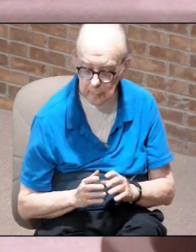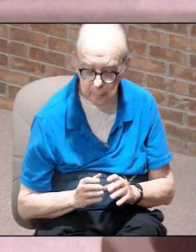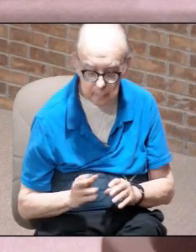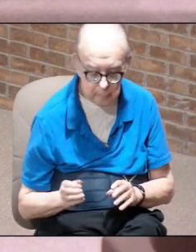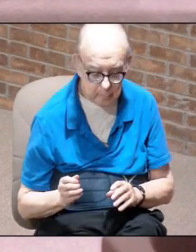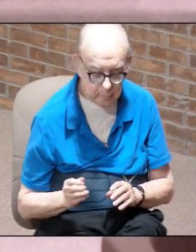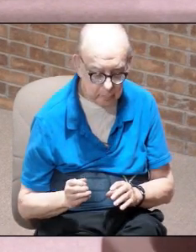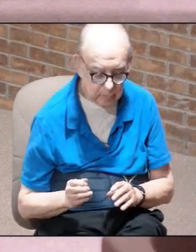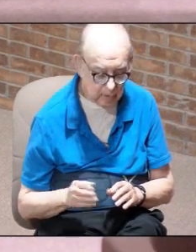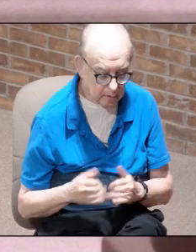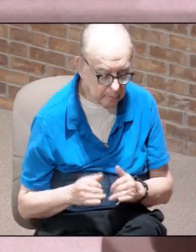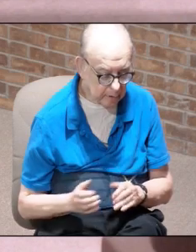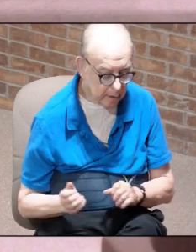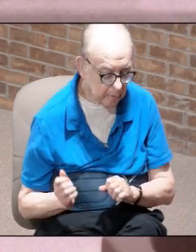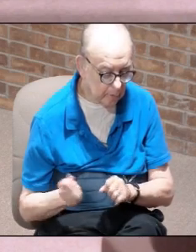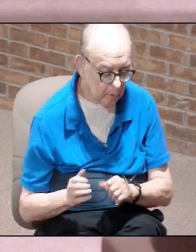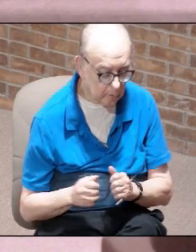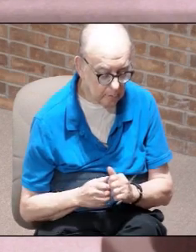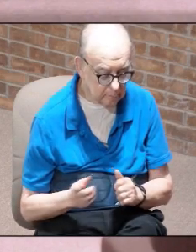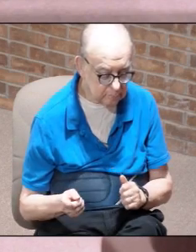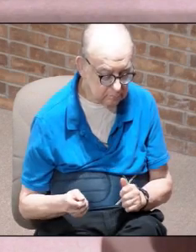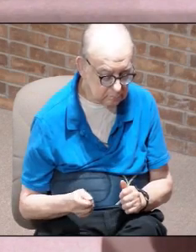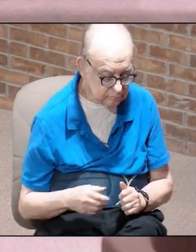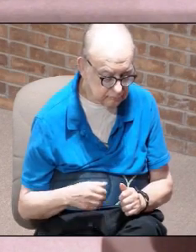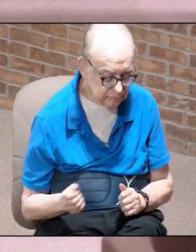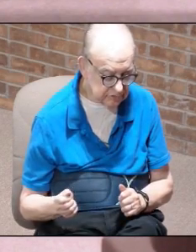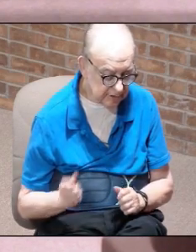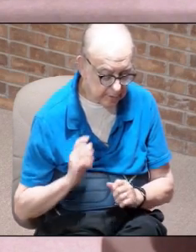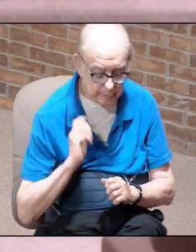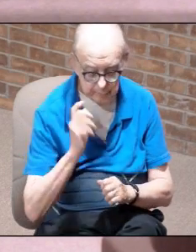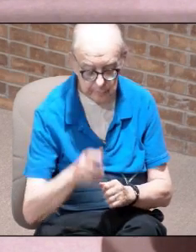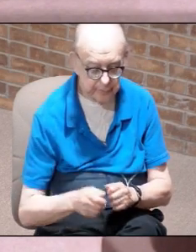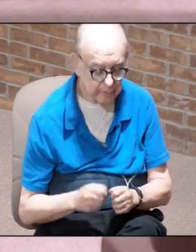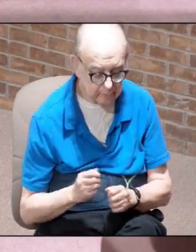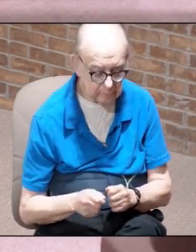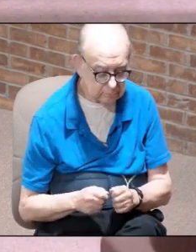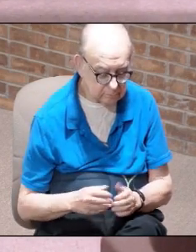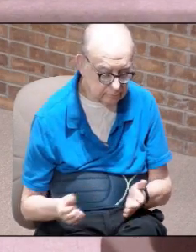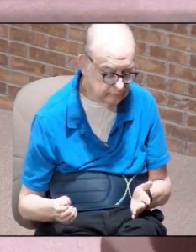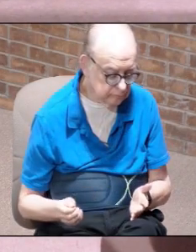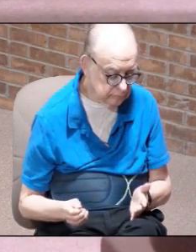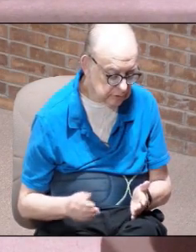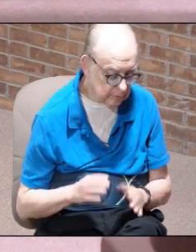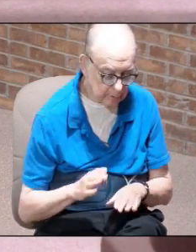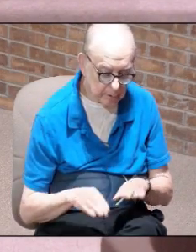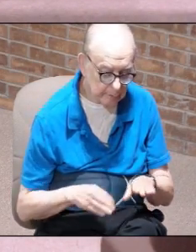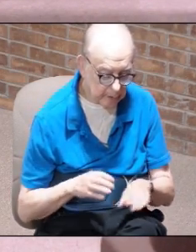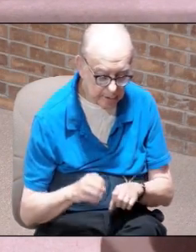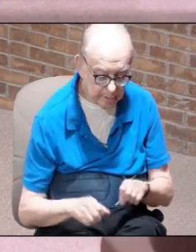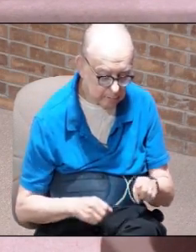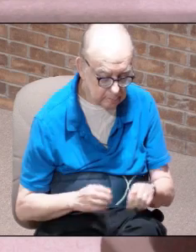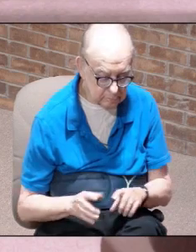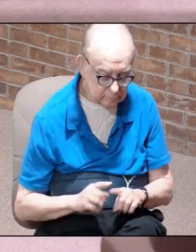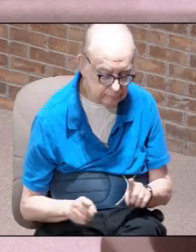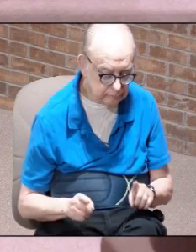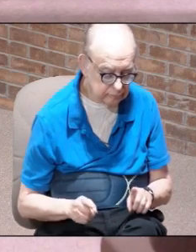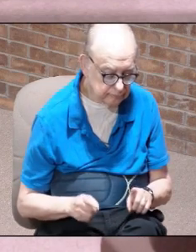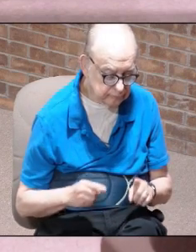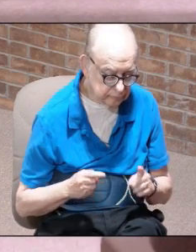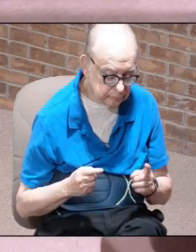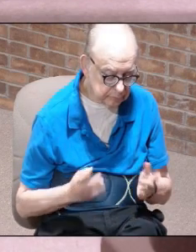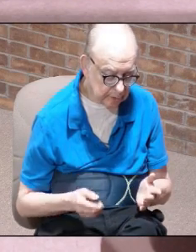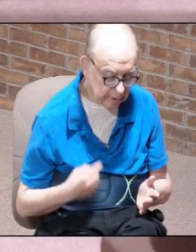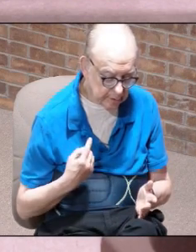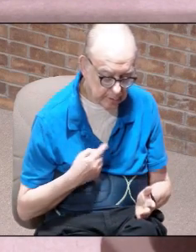Or to play ball with them. Or to take them fishing. Or take them on a bike ride. But no, we'll wait till